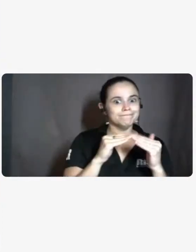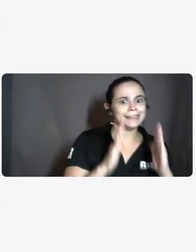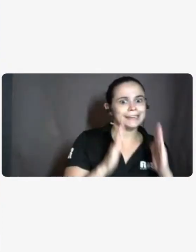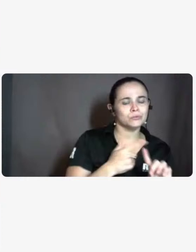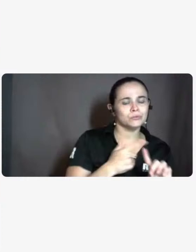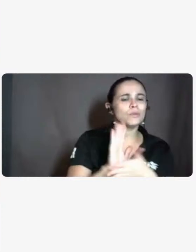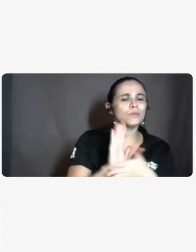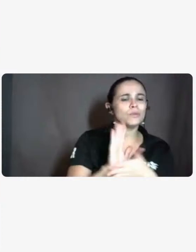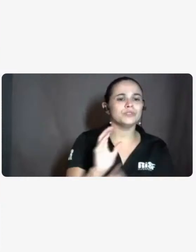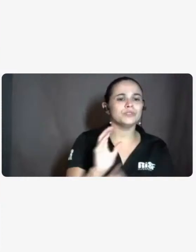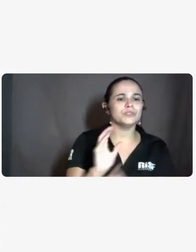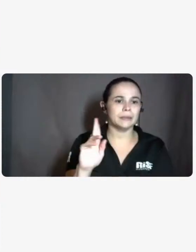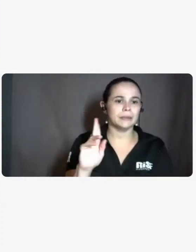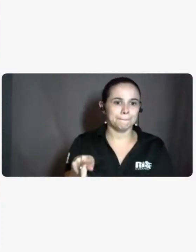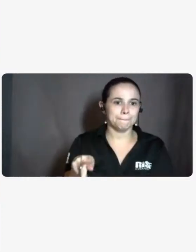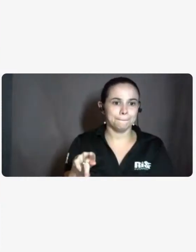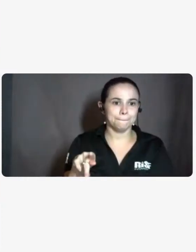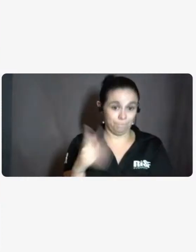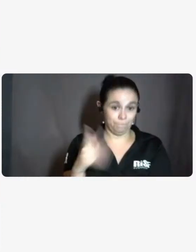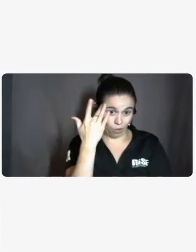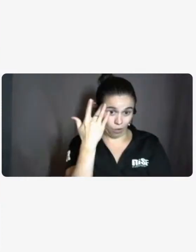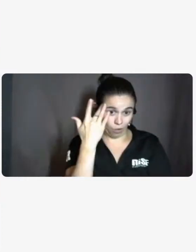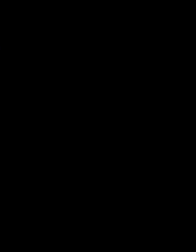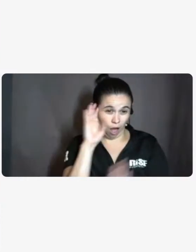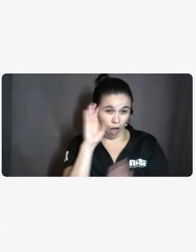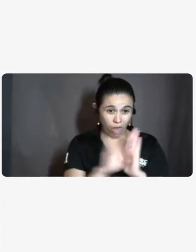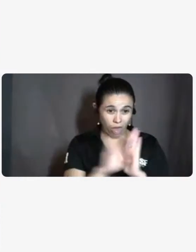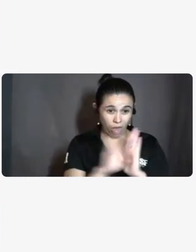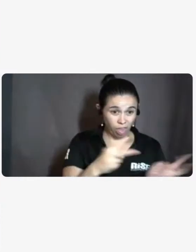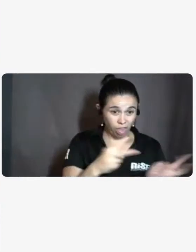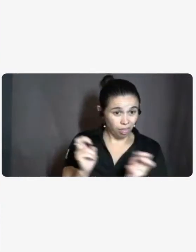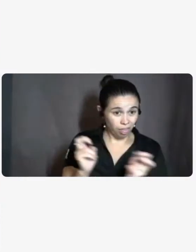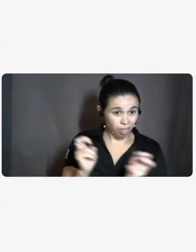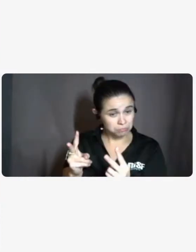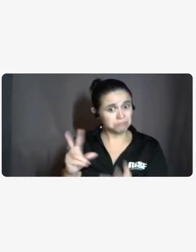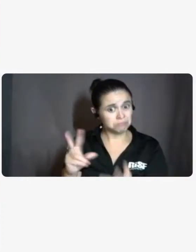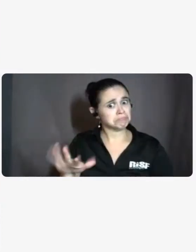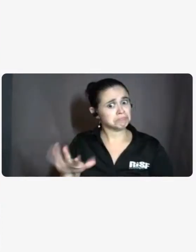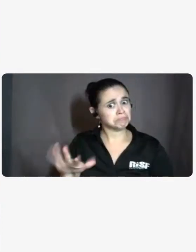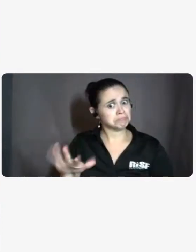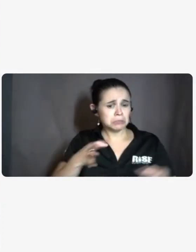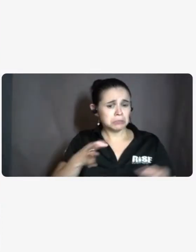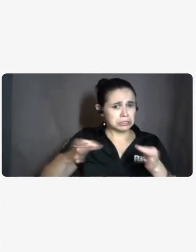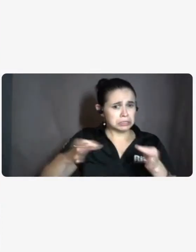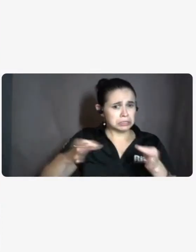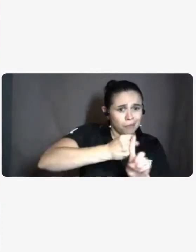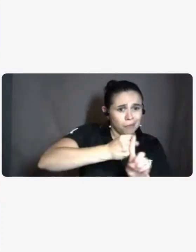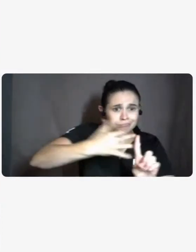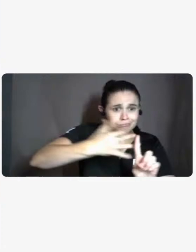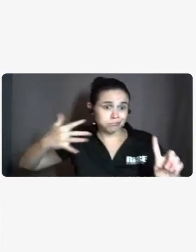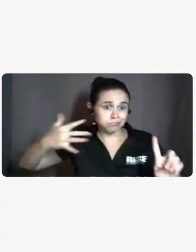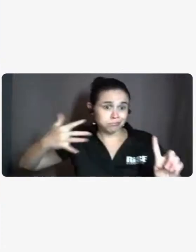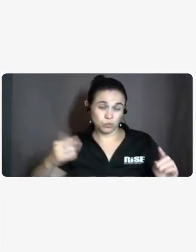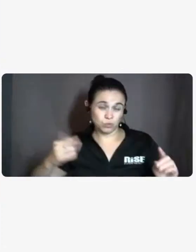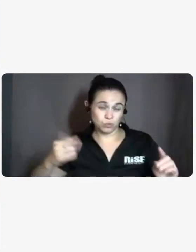is indicative of what it is that we're worried about will happen to some of your schools.